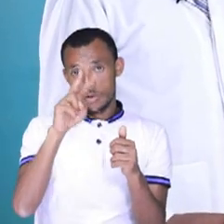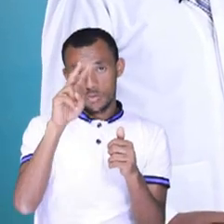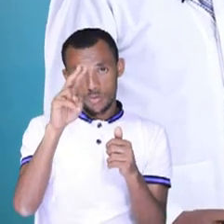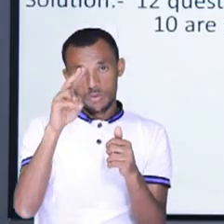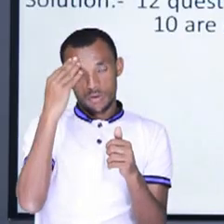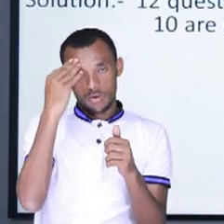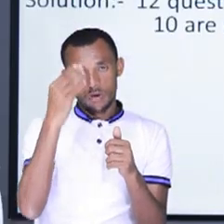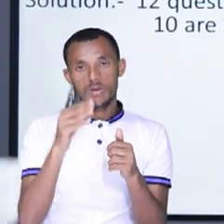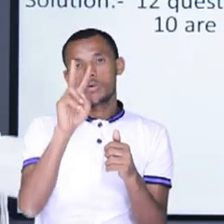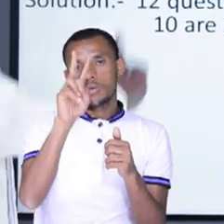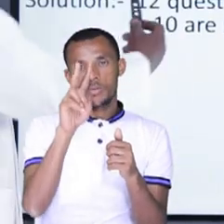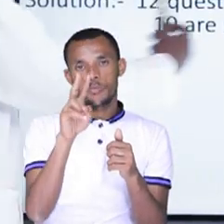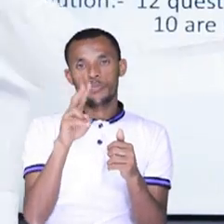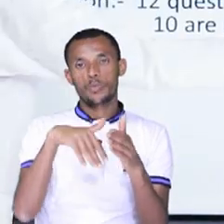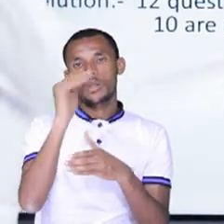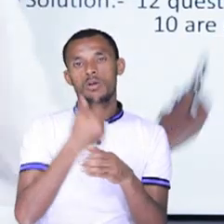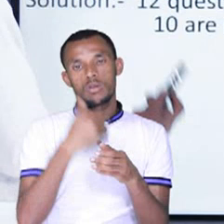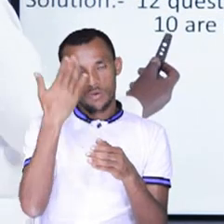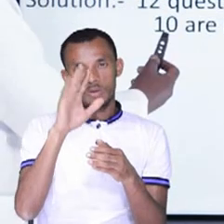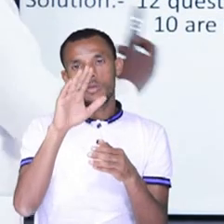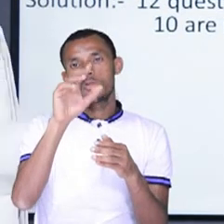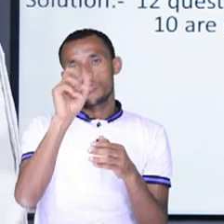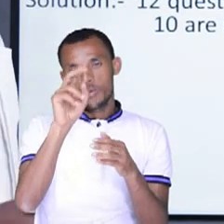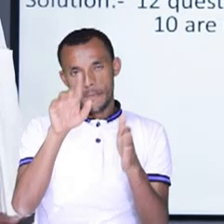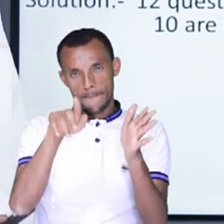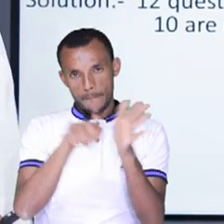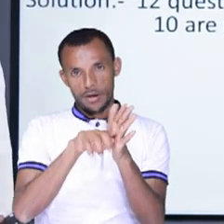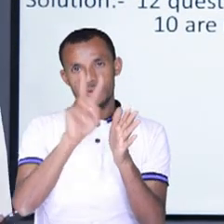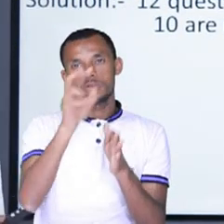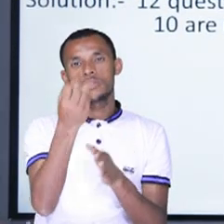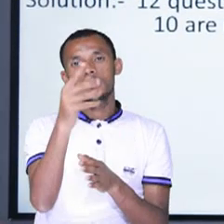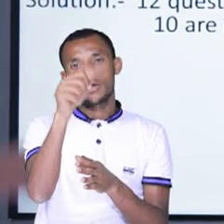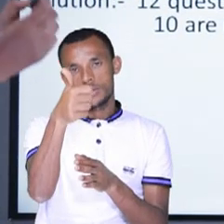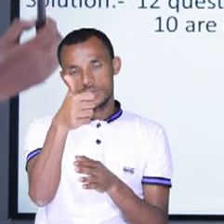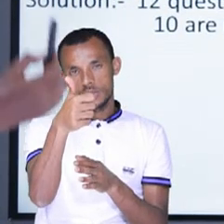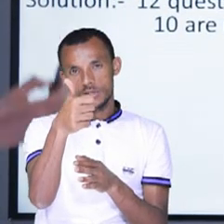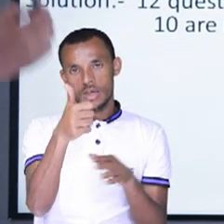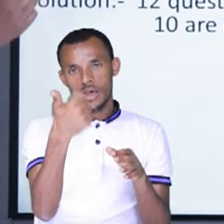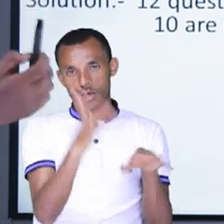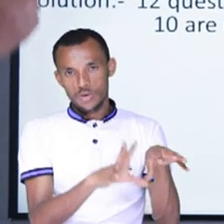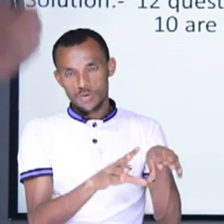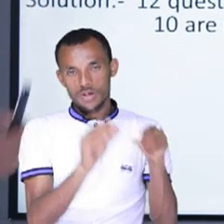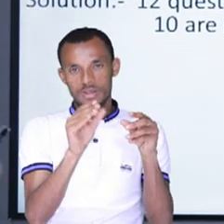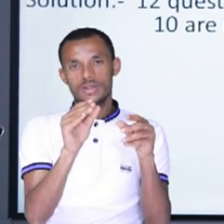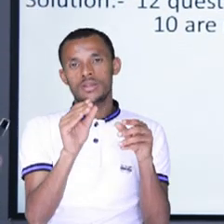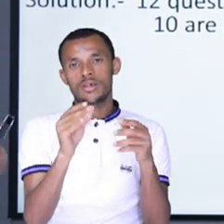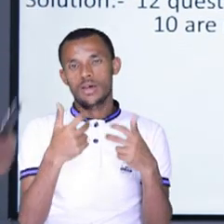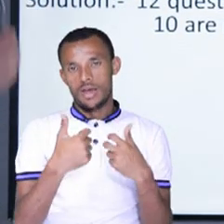compulsory. Then 12 minus 2, it gives us that 10. So a student has a